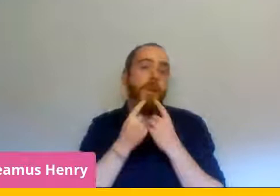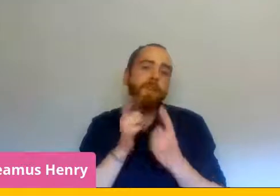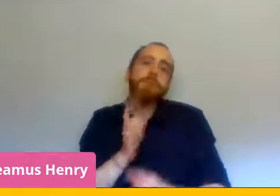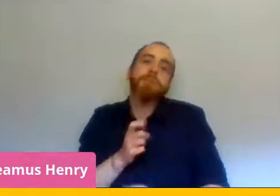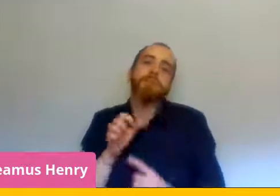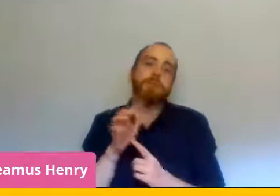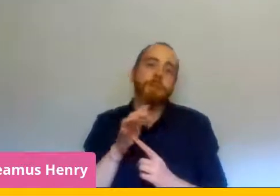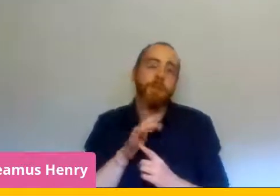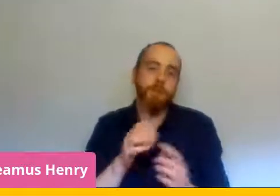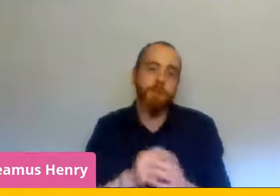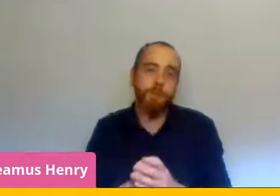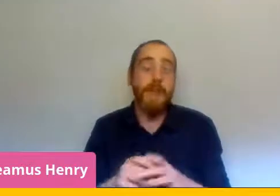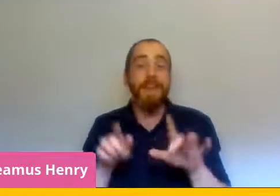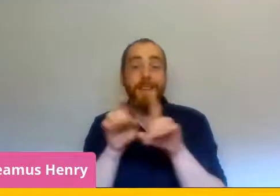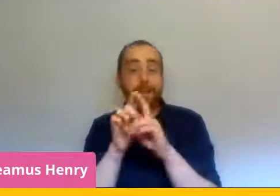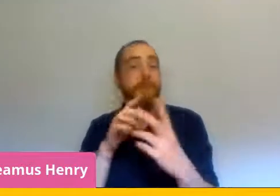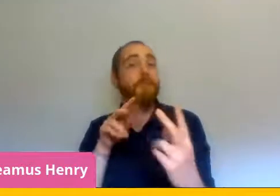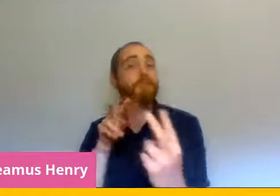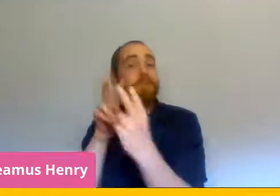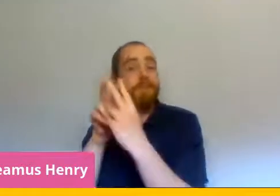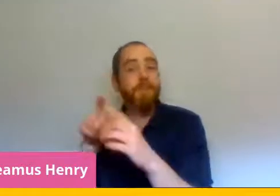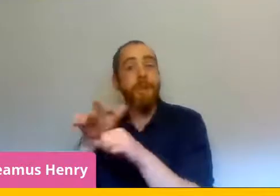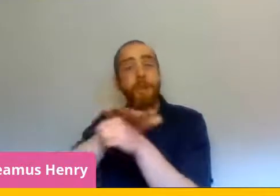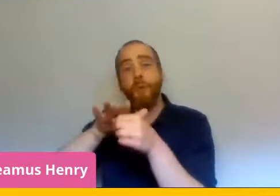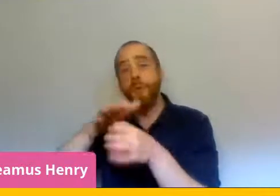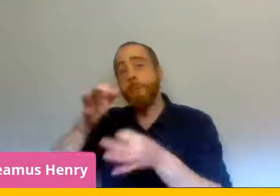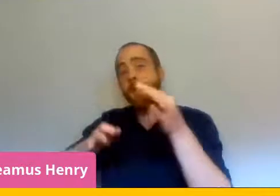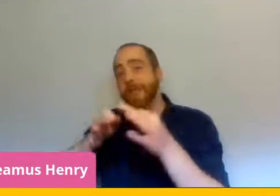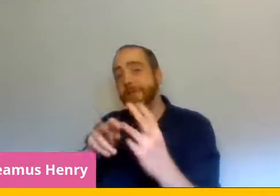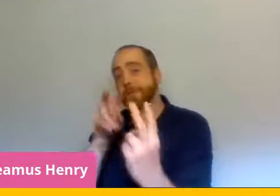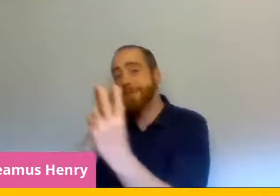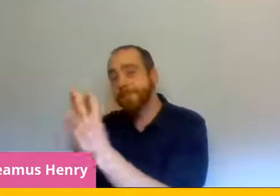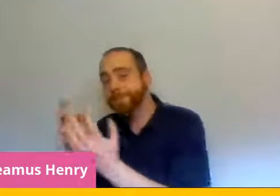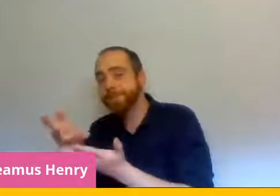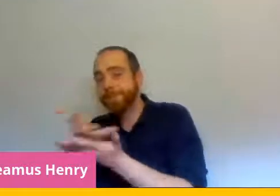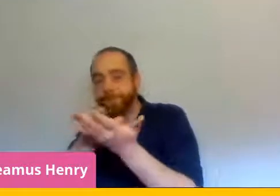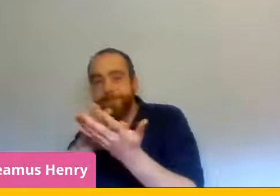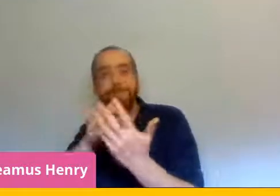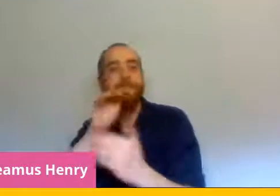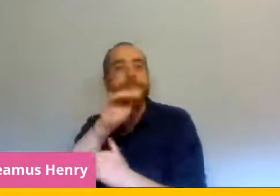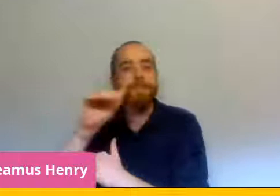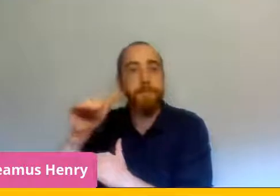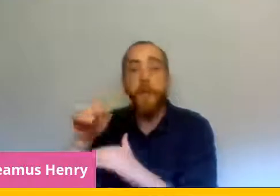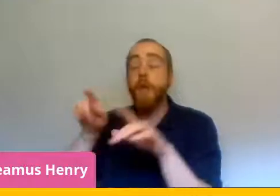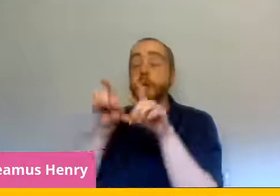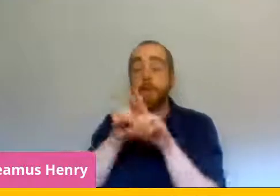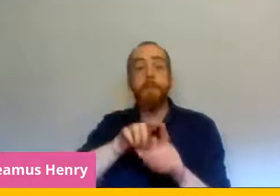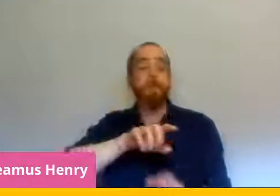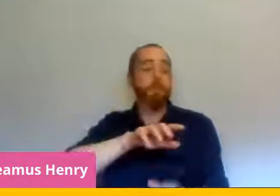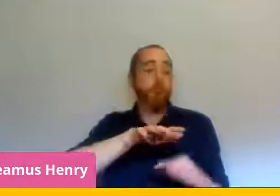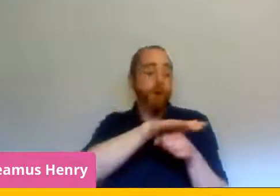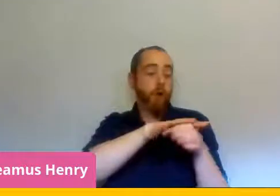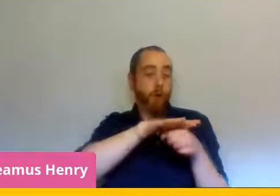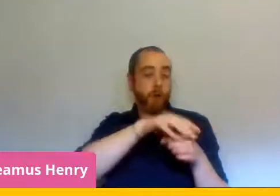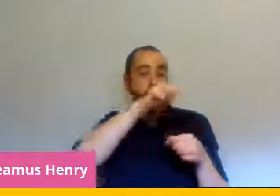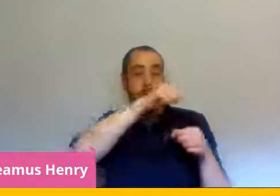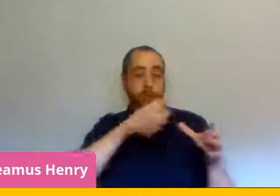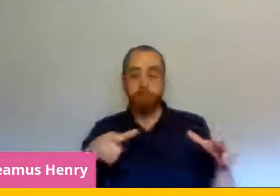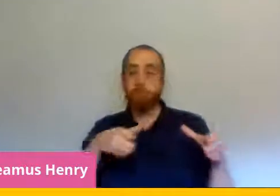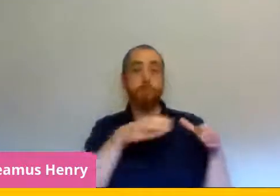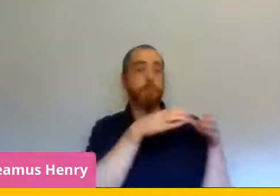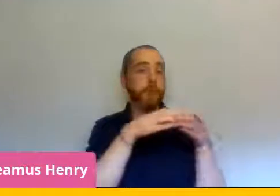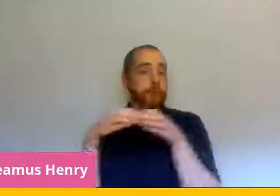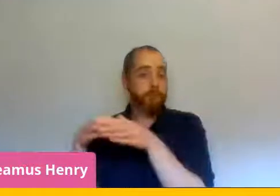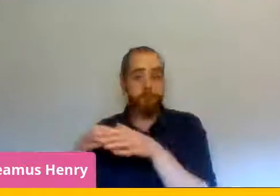politicians, having toolkits and all of that. That's really great. And also working on a regional level and a national